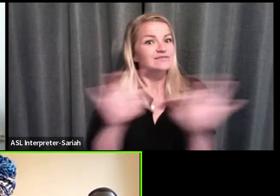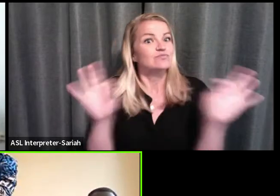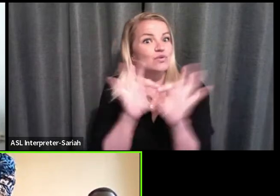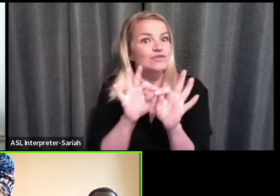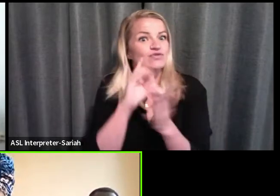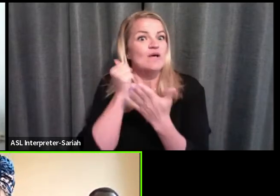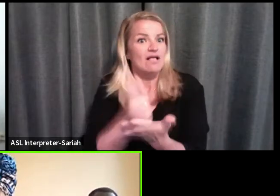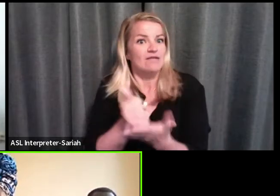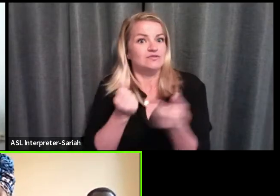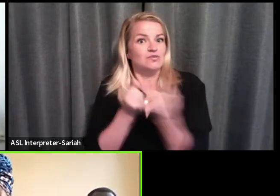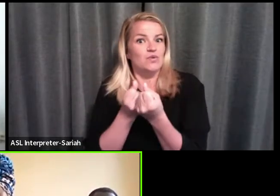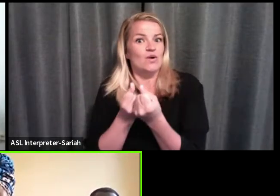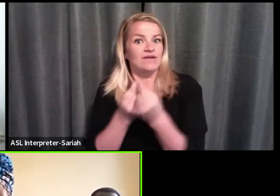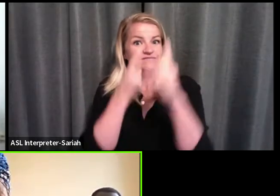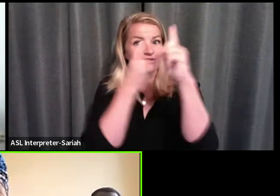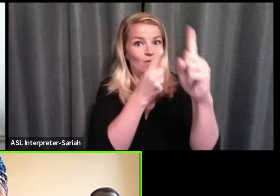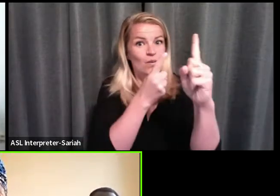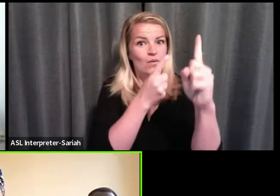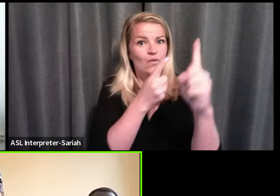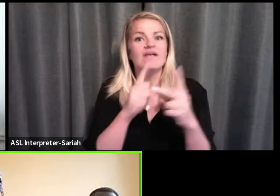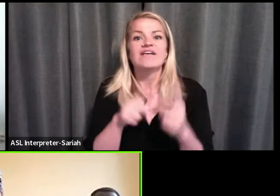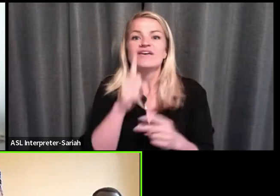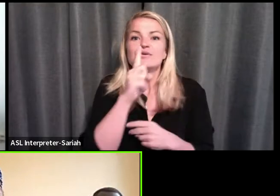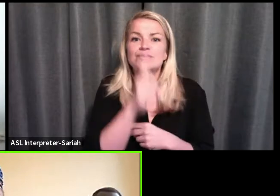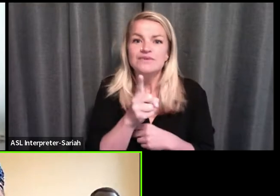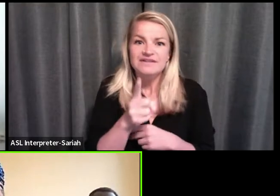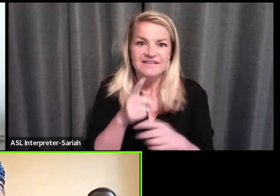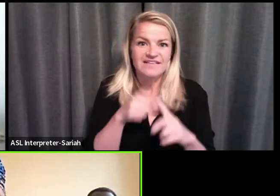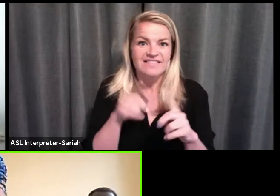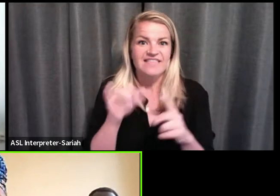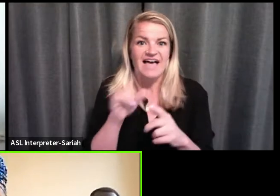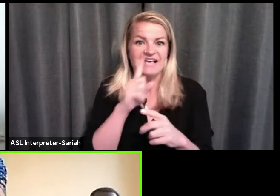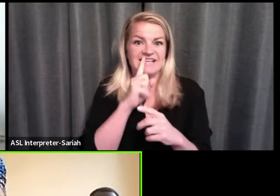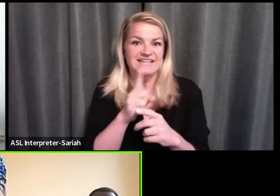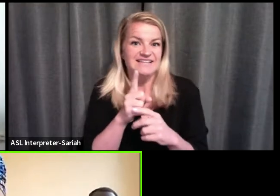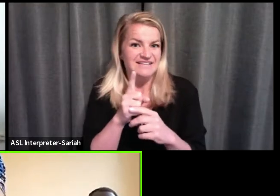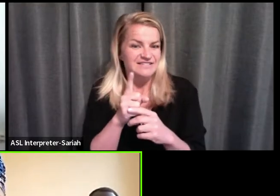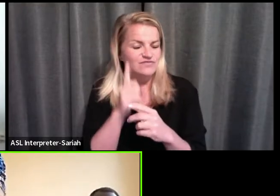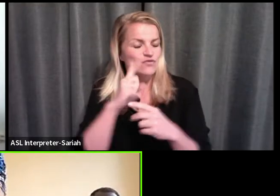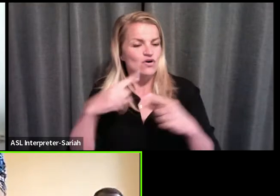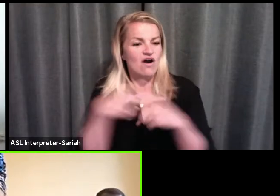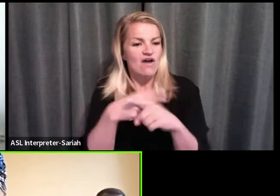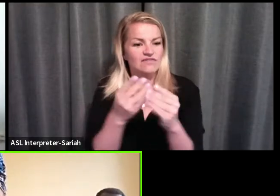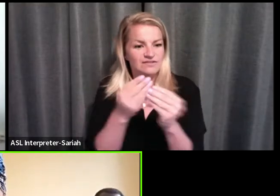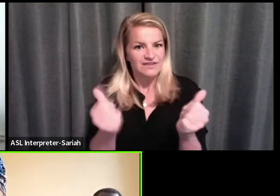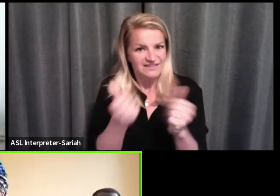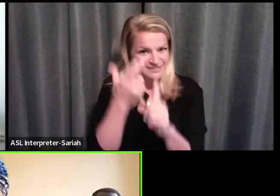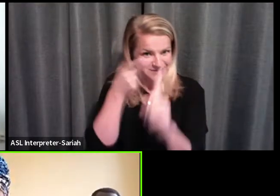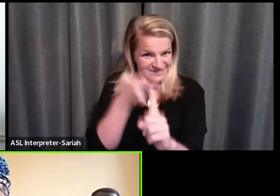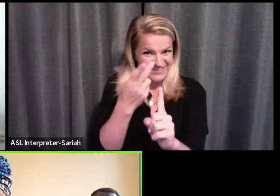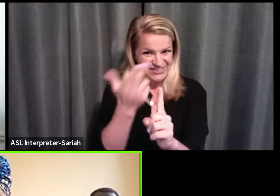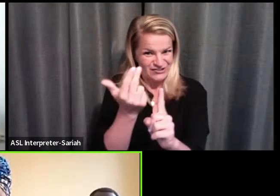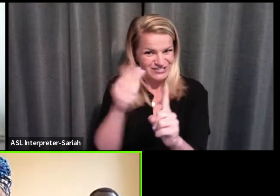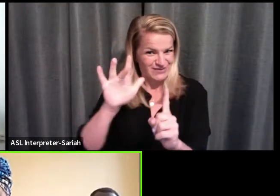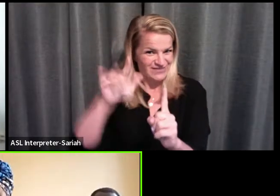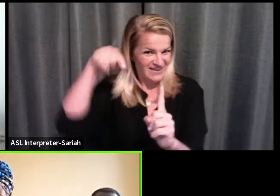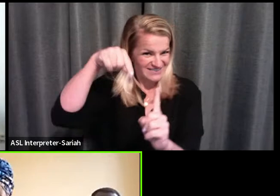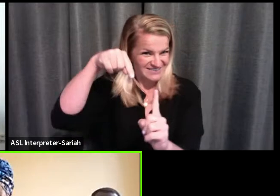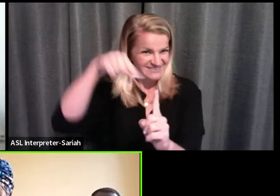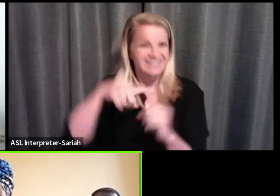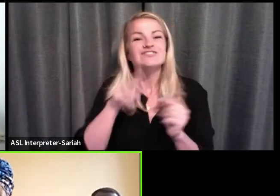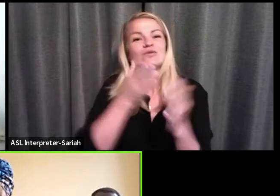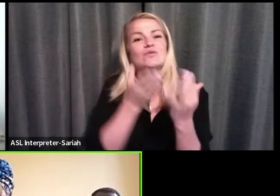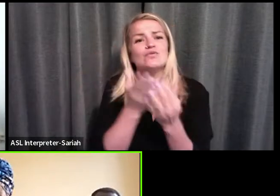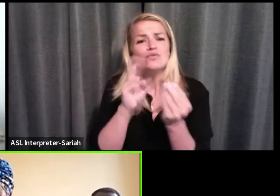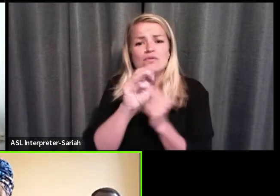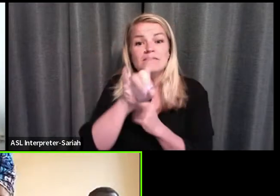In fact, protection is one of the pillars of the UN Security Council Resolution 1325. So through the media, we can